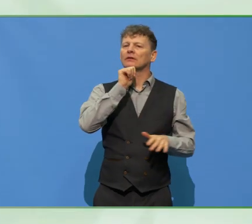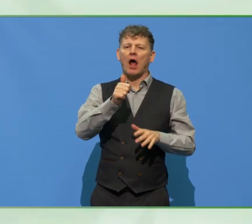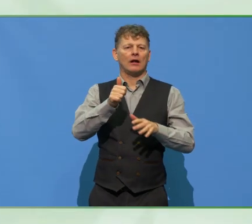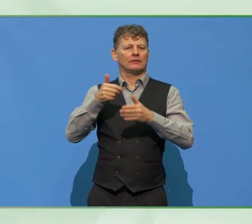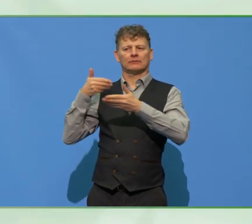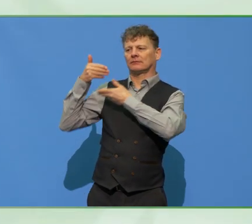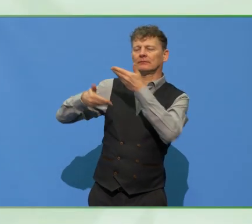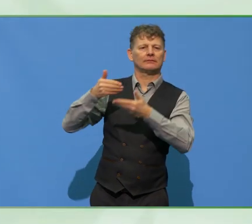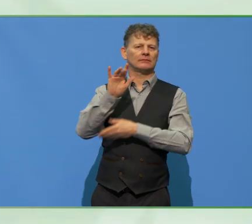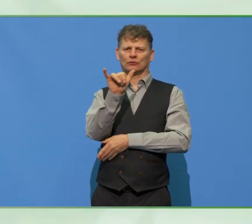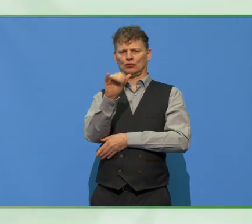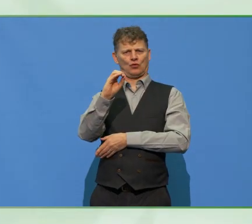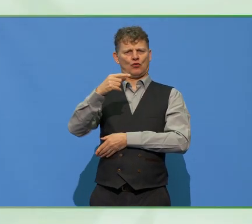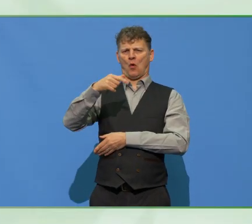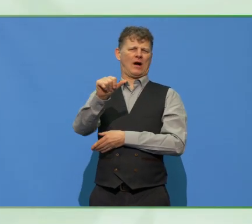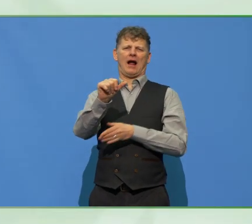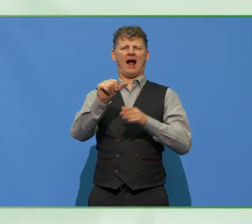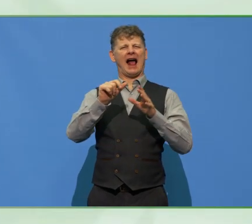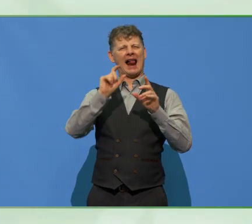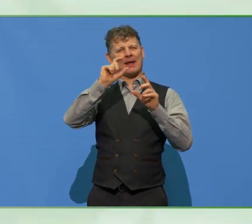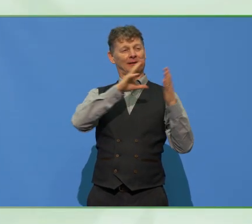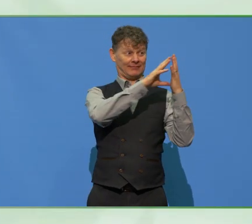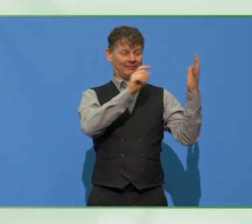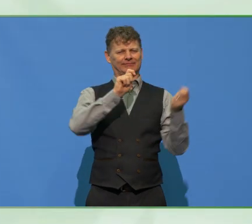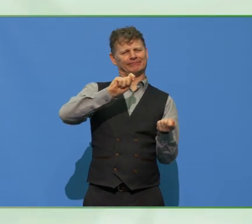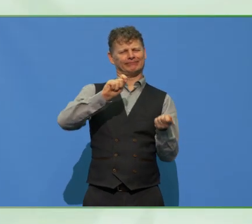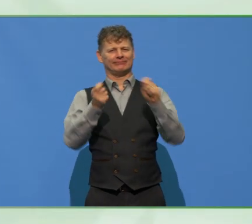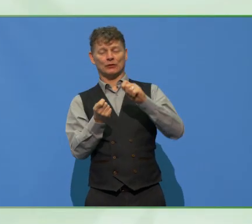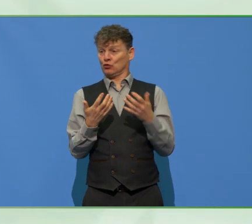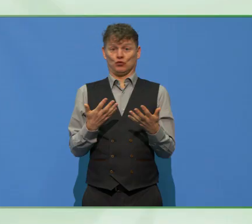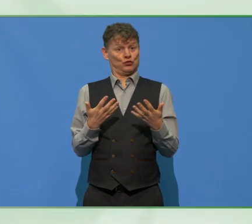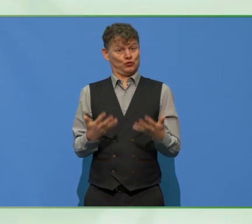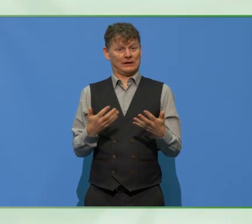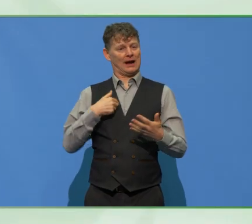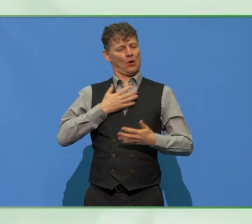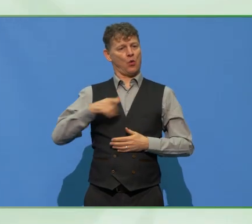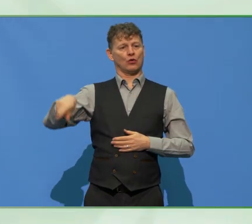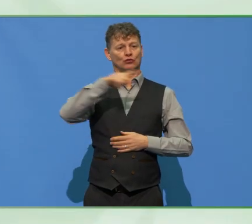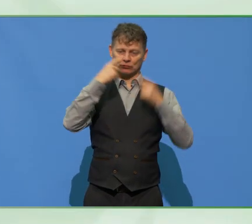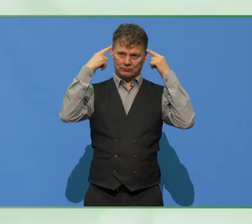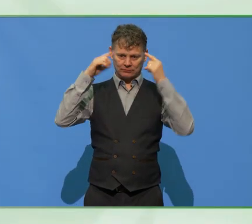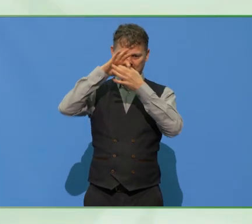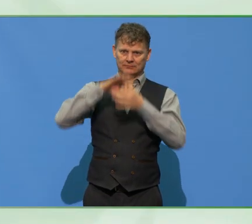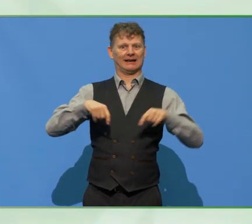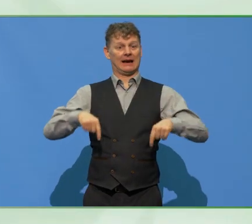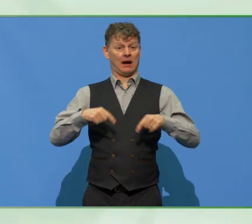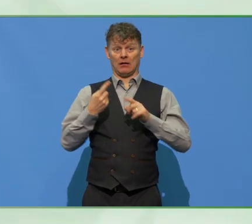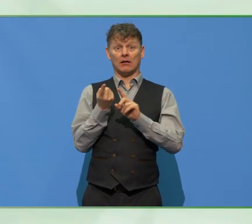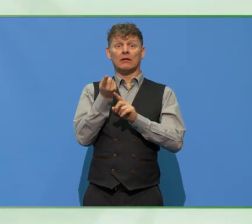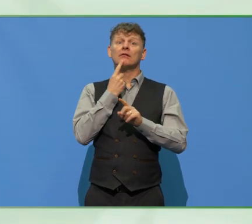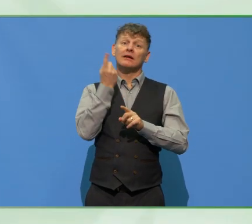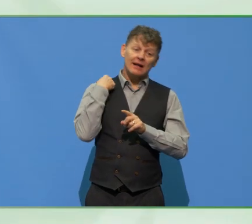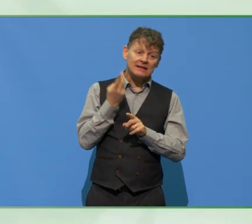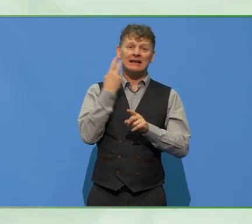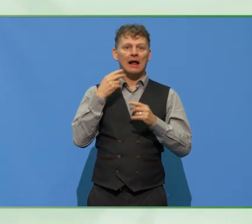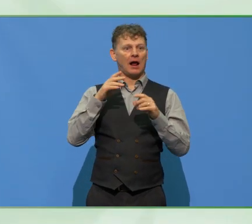Today, we're just going to be present. With so many incredible things happening over the last few days, we've been taking in so much information and making so many